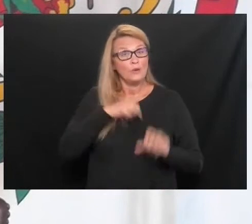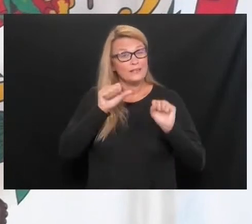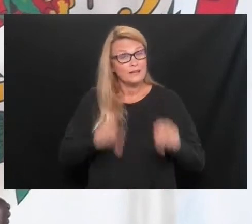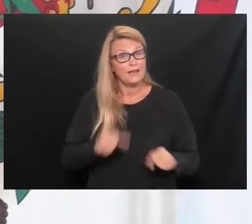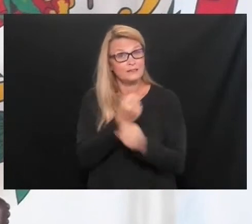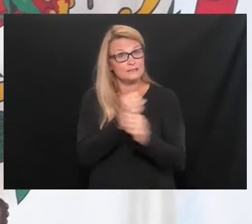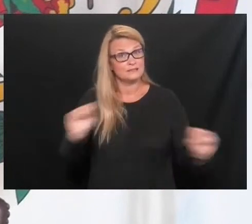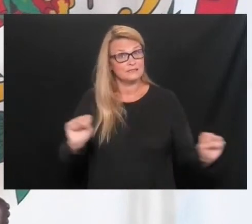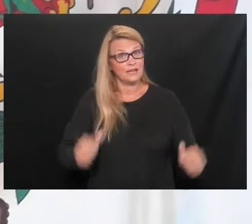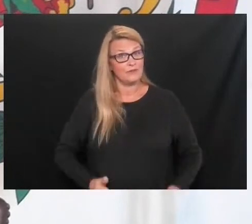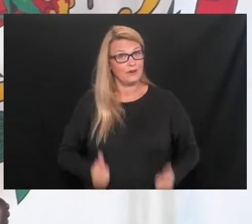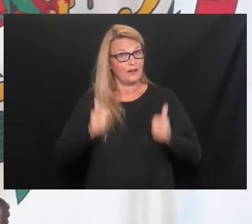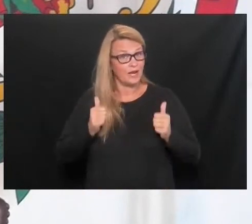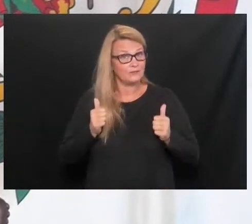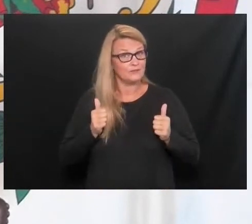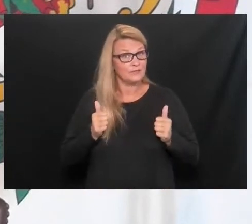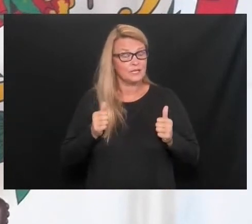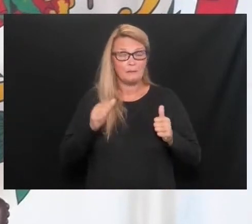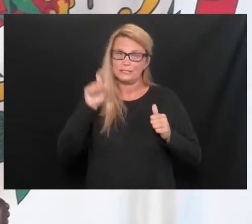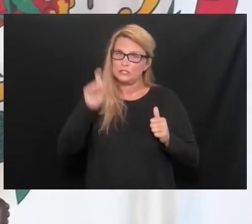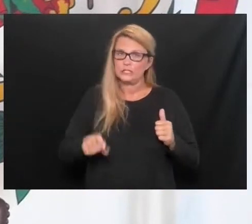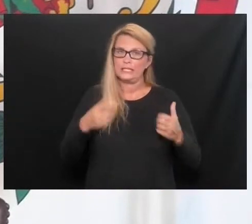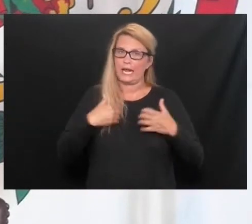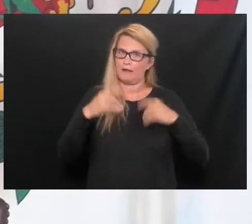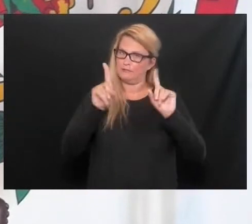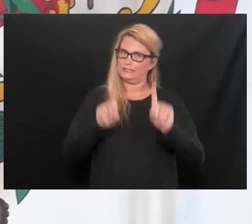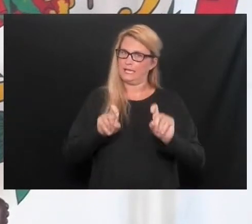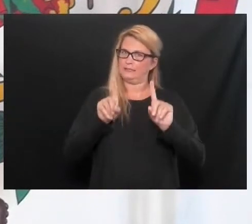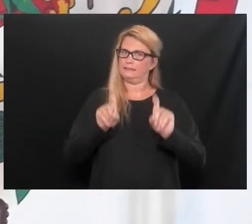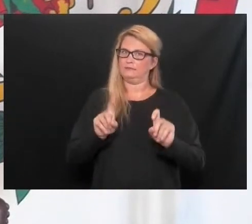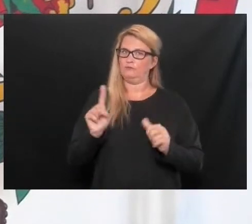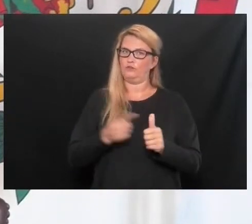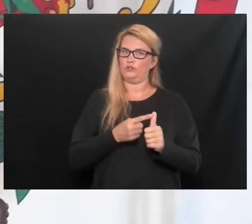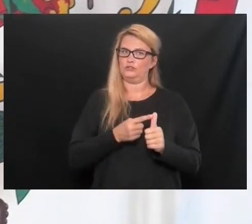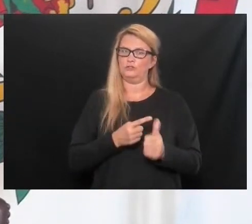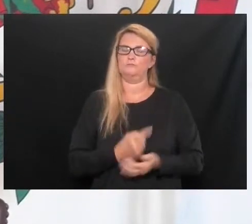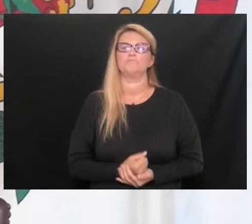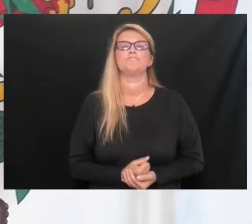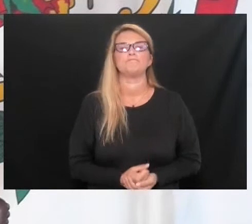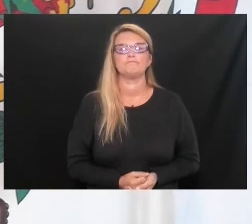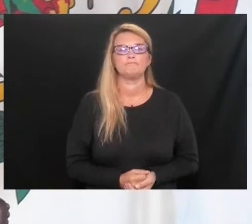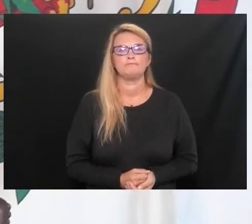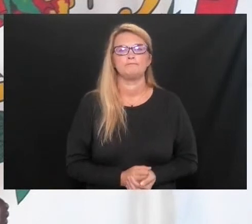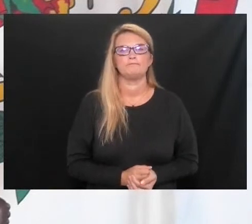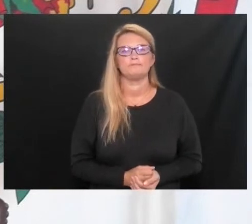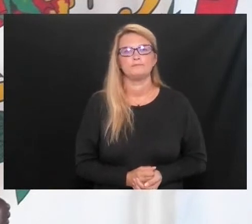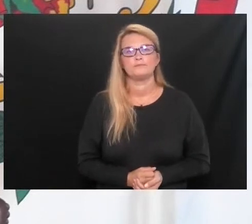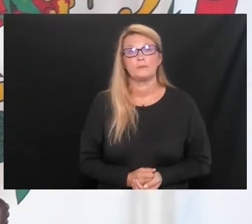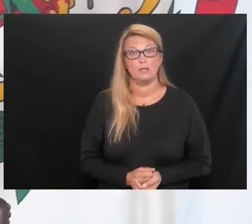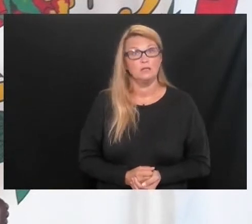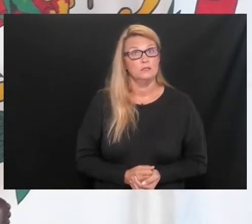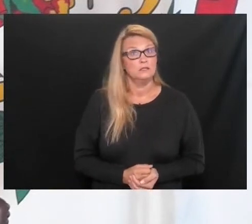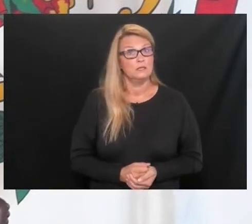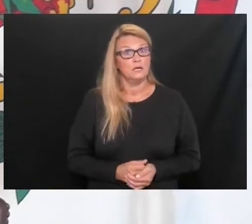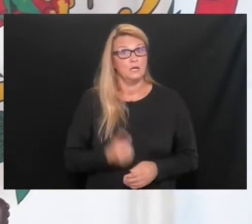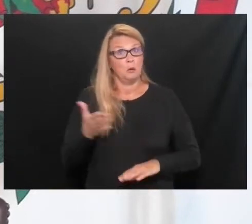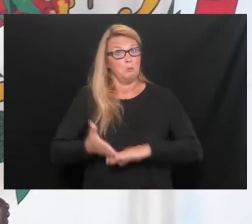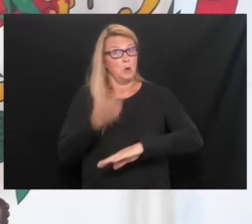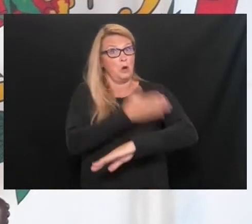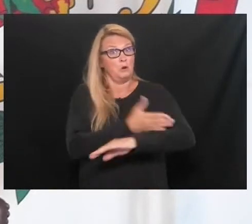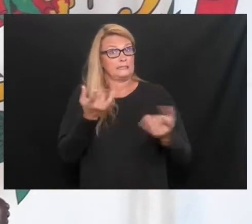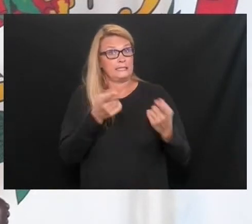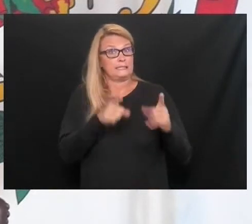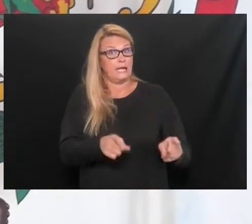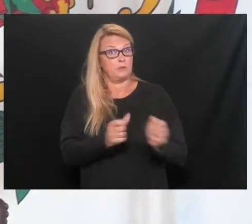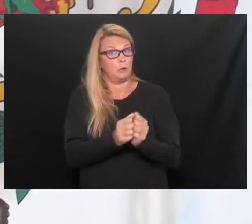with these antibodies, but you need to get tested. Now, we are making some progress as far as